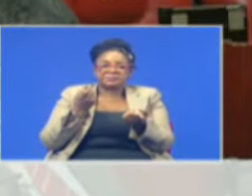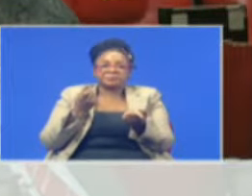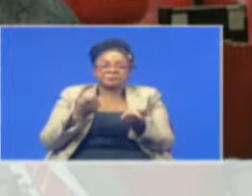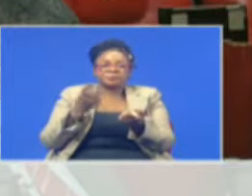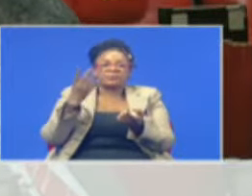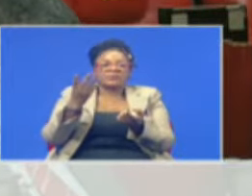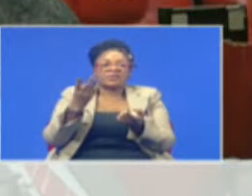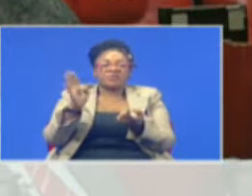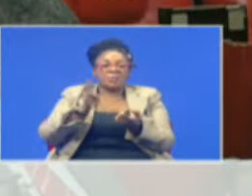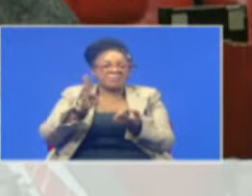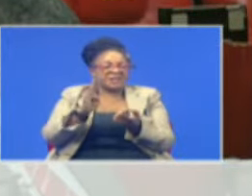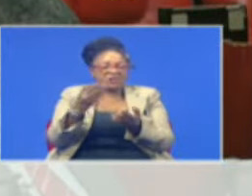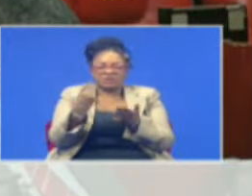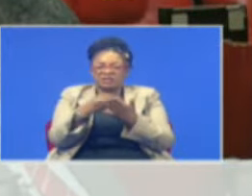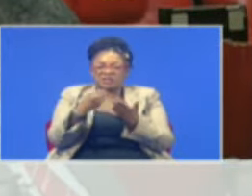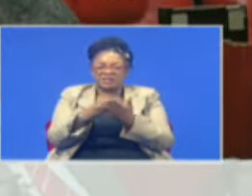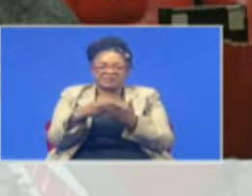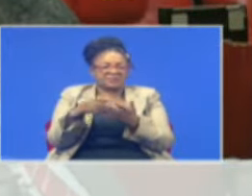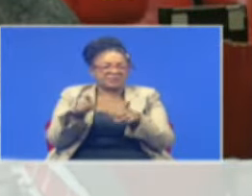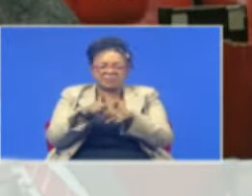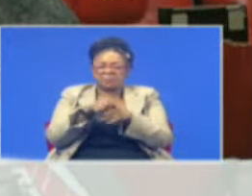not a cup of tea. It is the